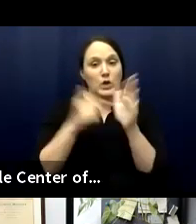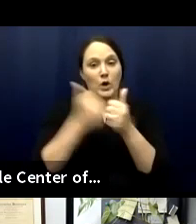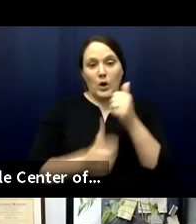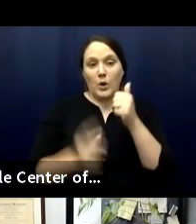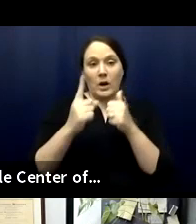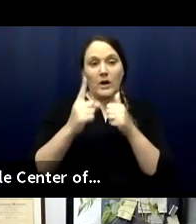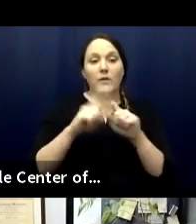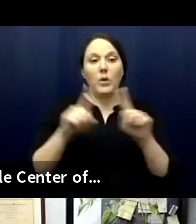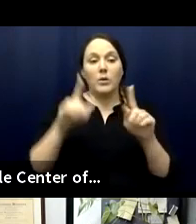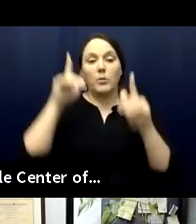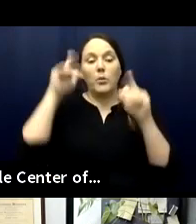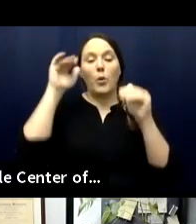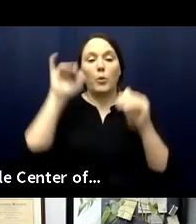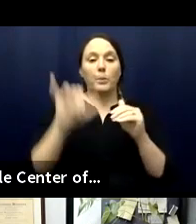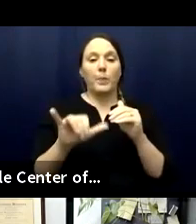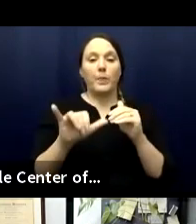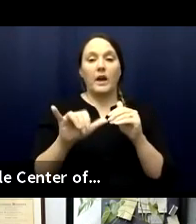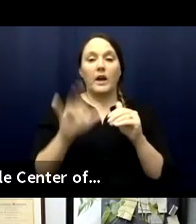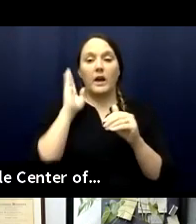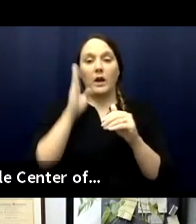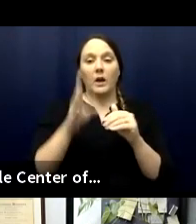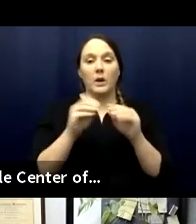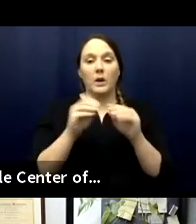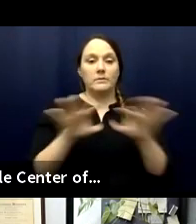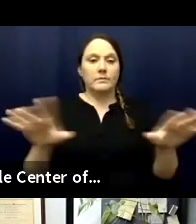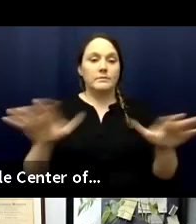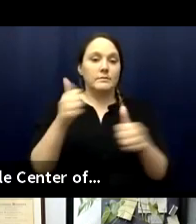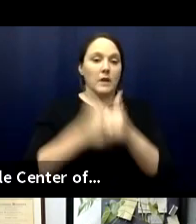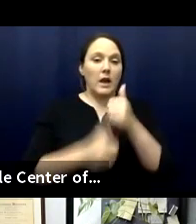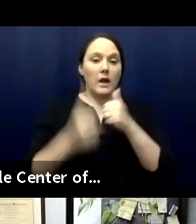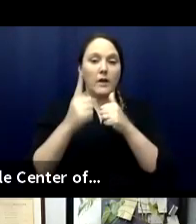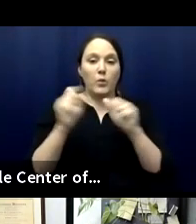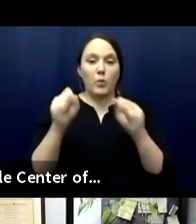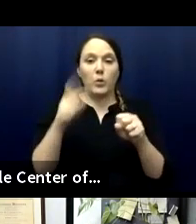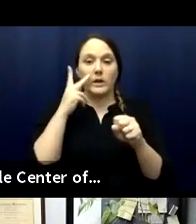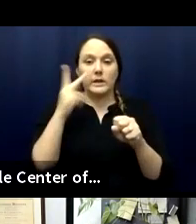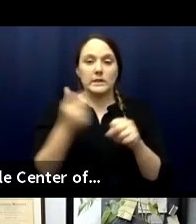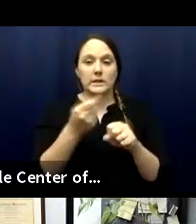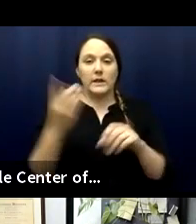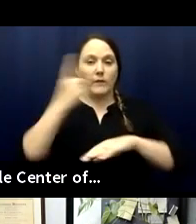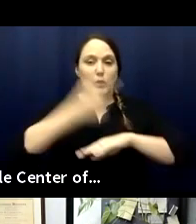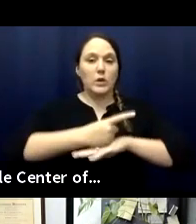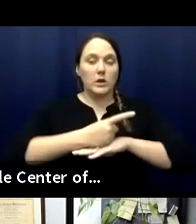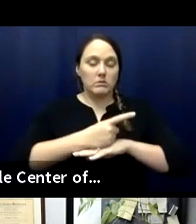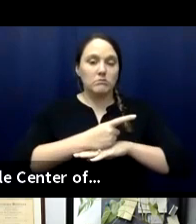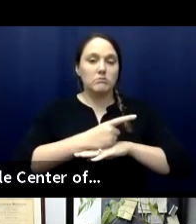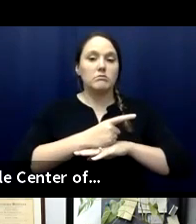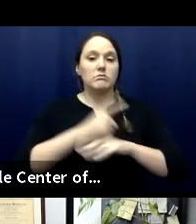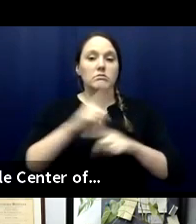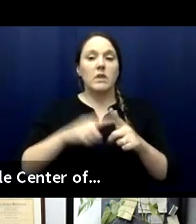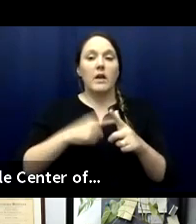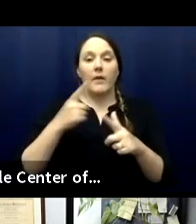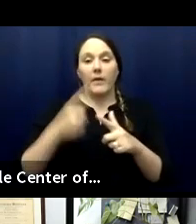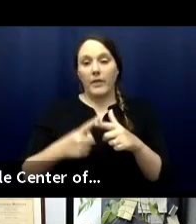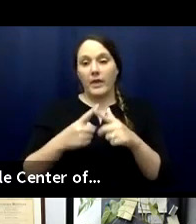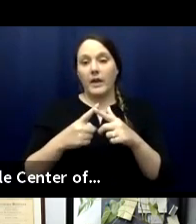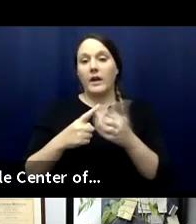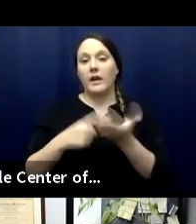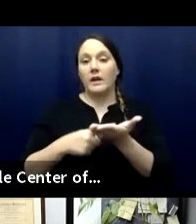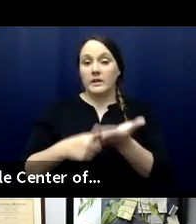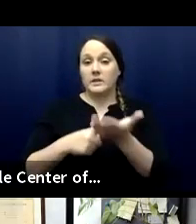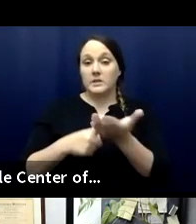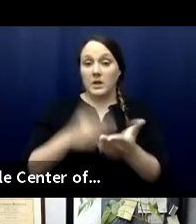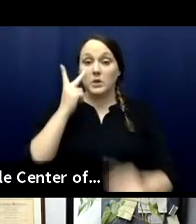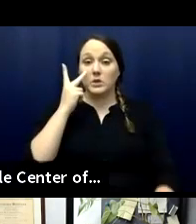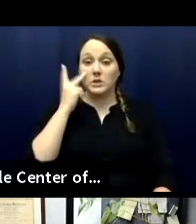that will be able to be pushed to everybody to be seen in the next few days. And then we can have discussion to see if that